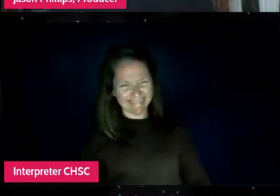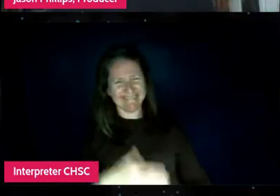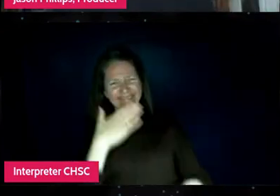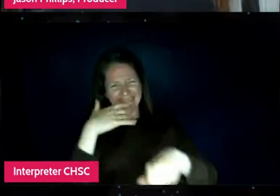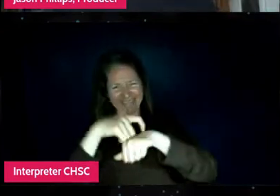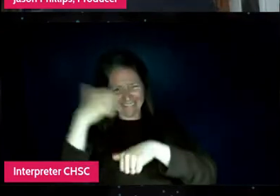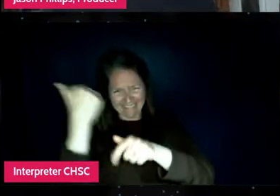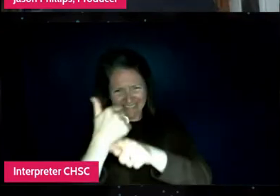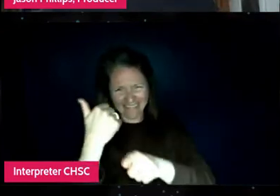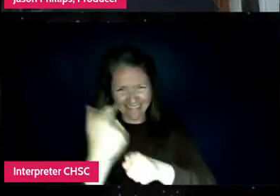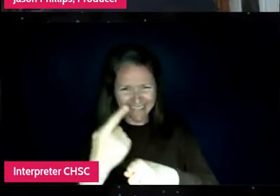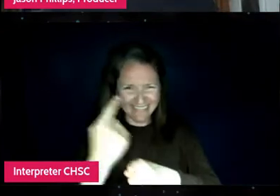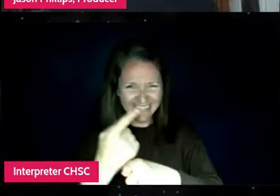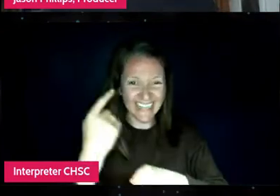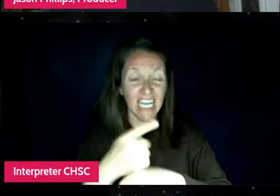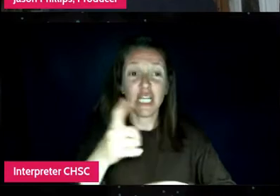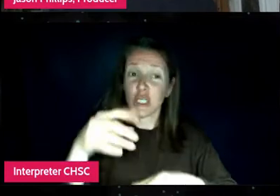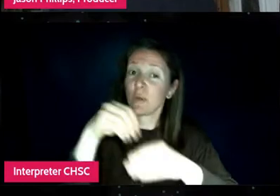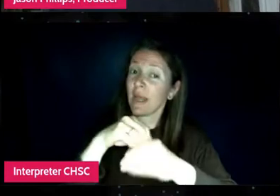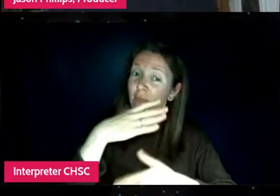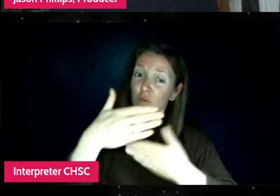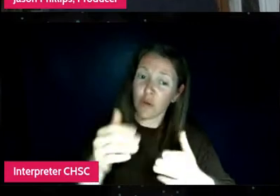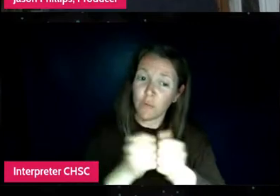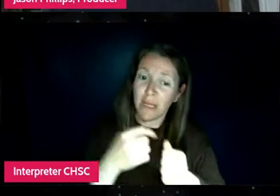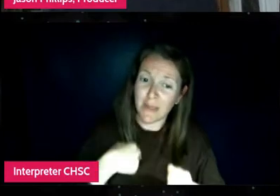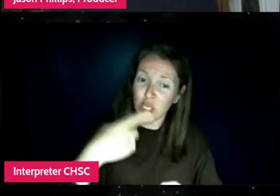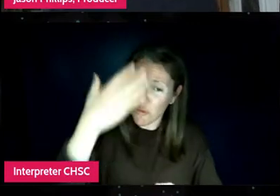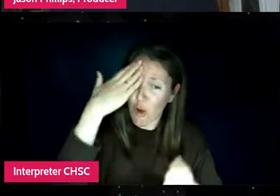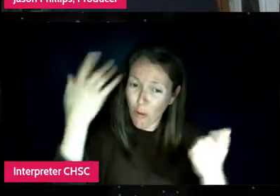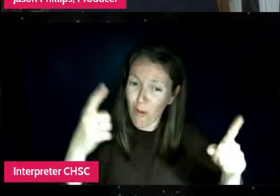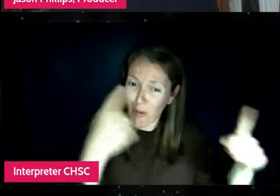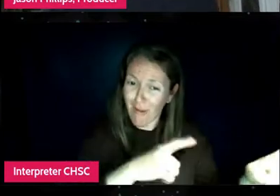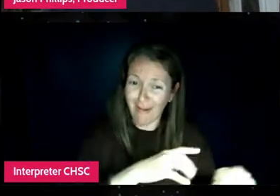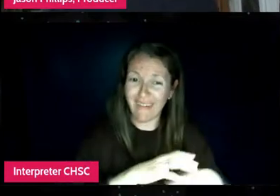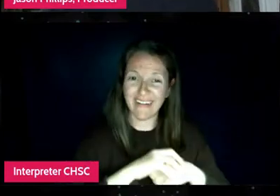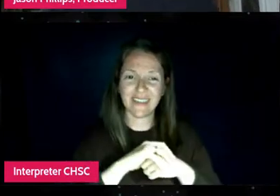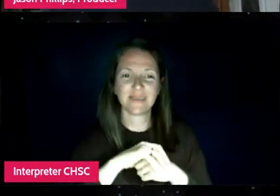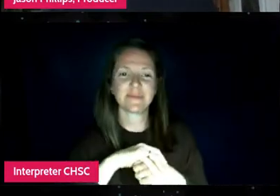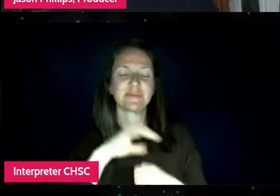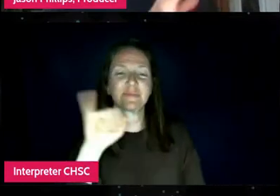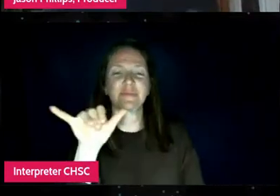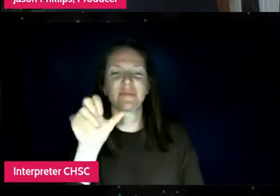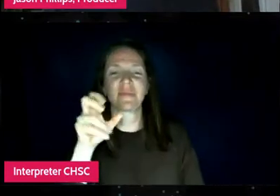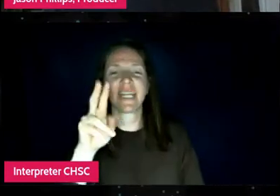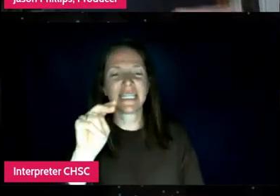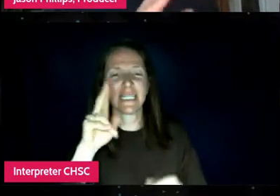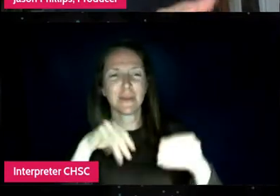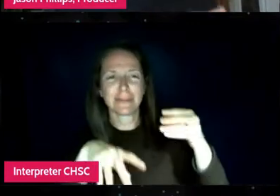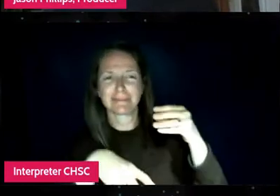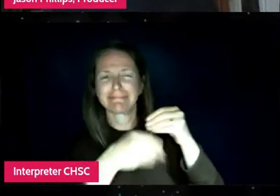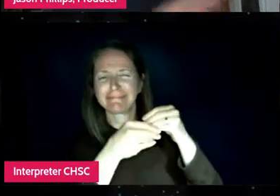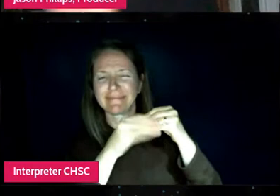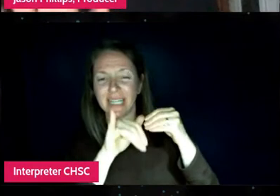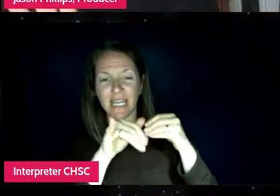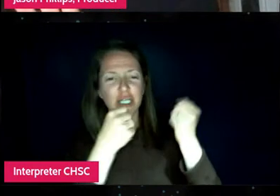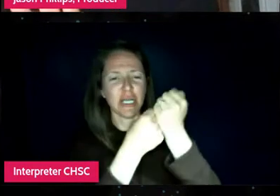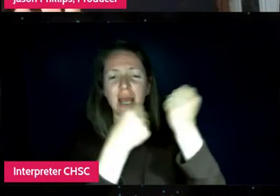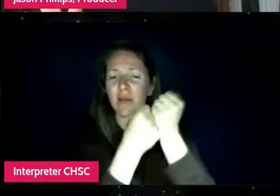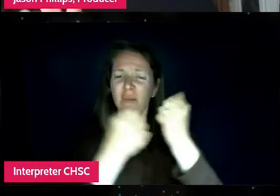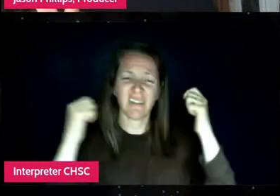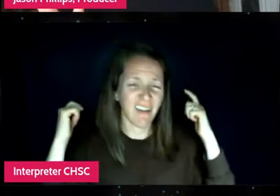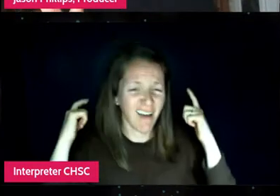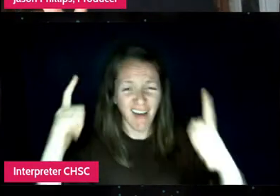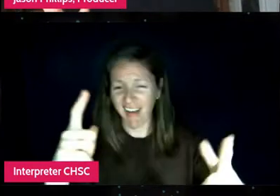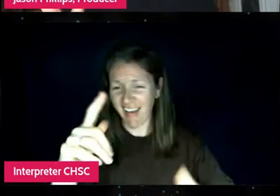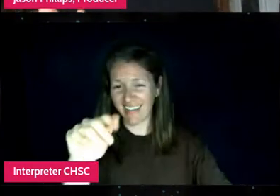Good time. Well said. You're in the room with me, so you know how it goes, right? Good time. Yeah. I mean, to piggyback that, shout out to the whole cast and crew